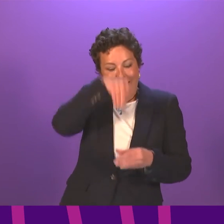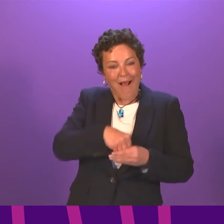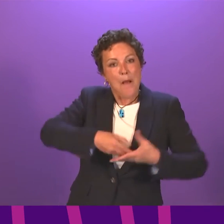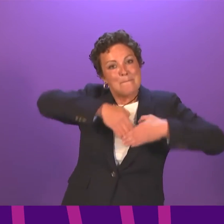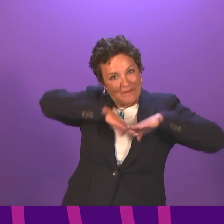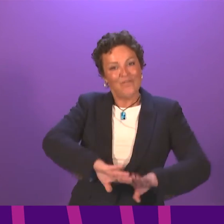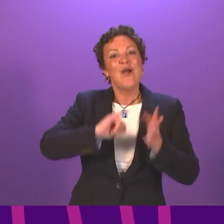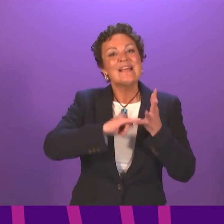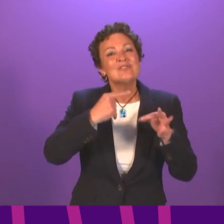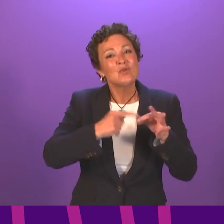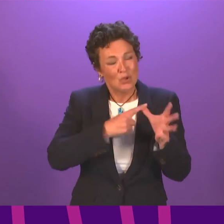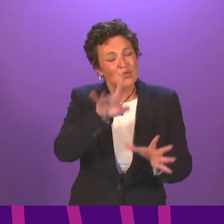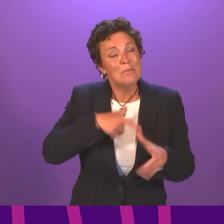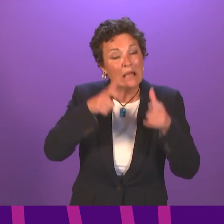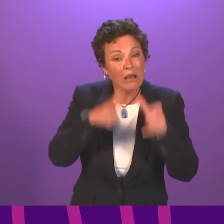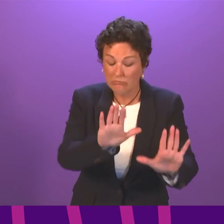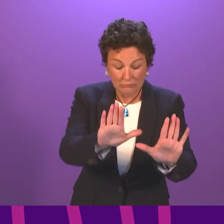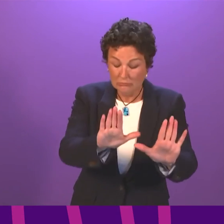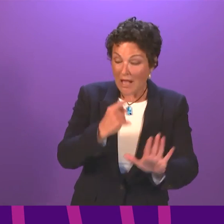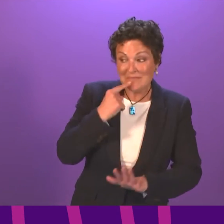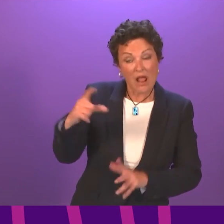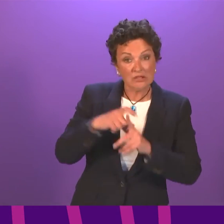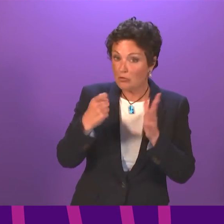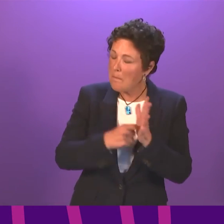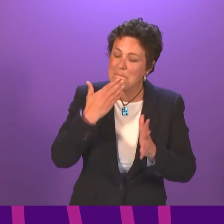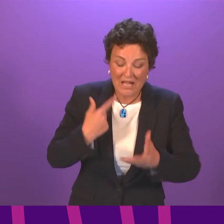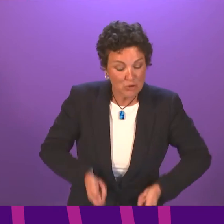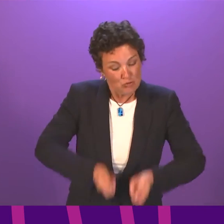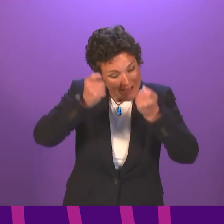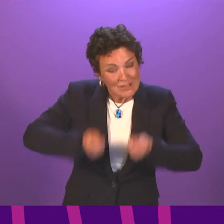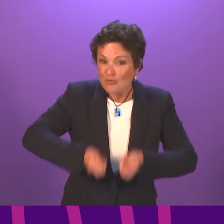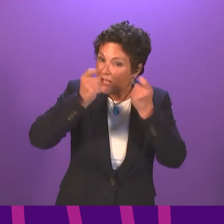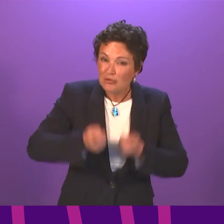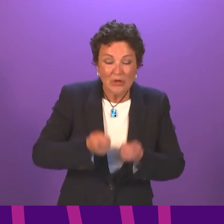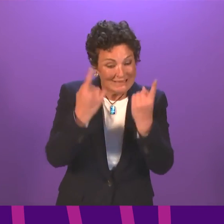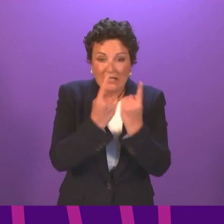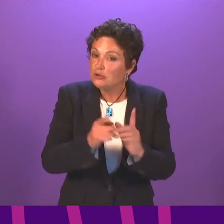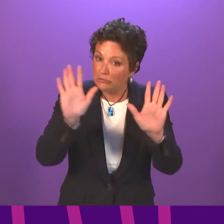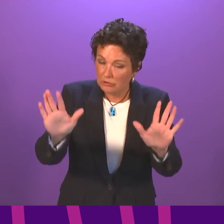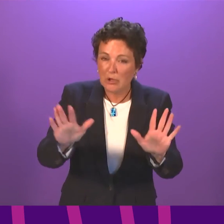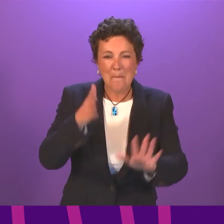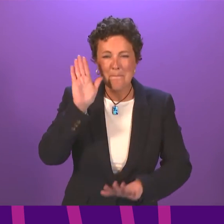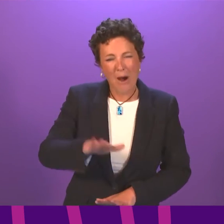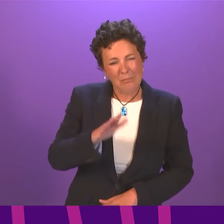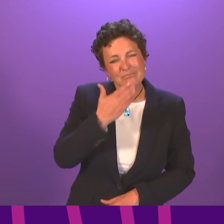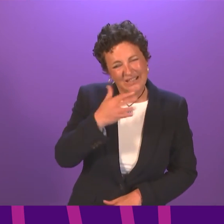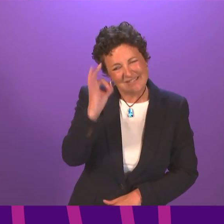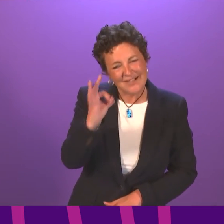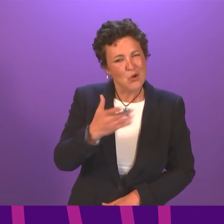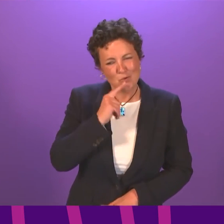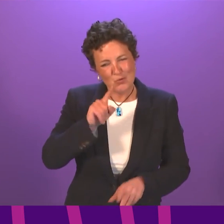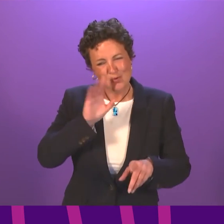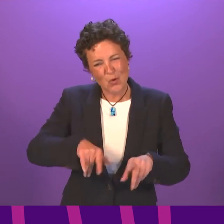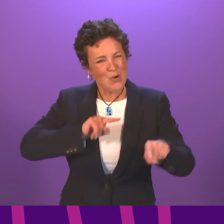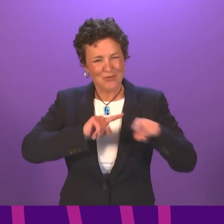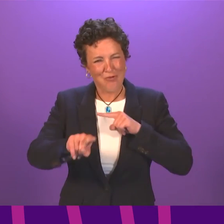But I would say to Douglas Ross, by all means raise all of these issues. It is really, really important that they are scrutinised. But do not try to confuse the different issues to